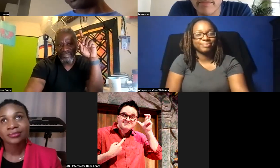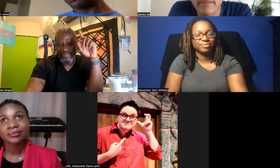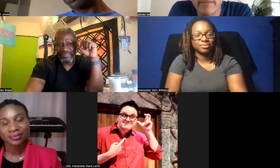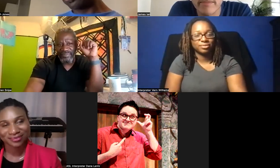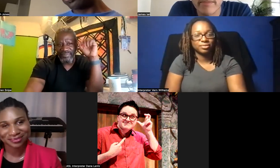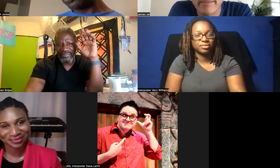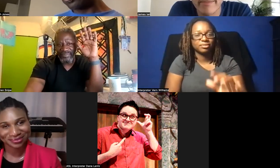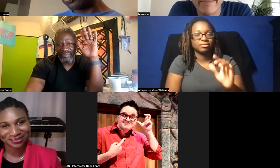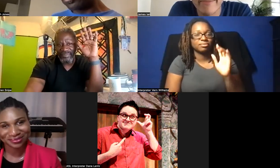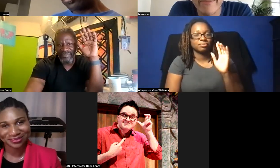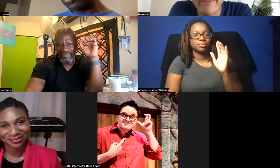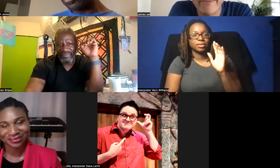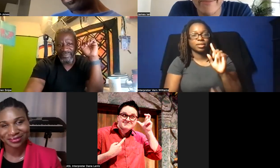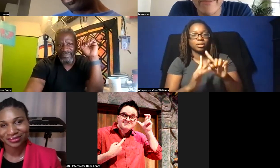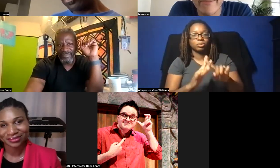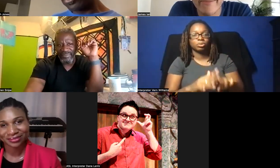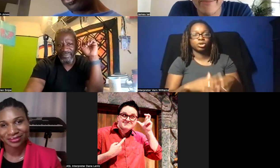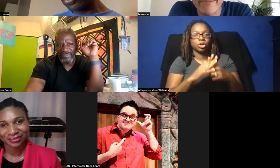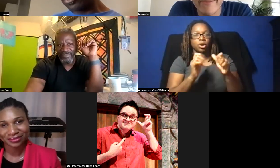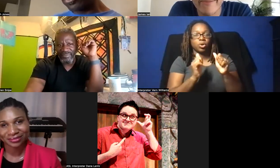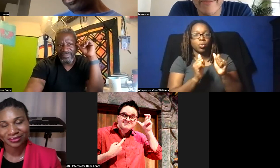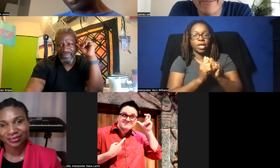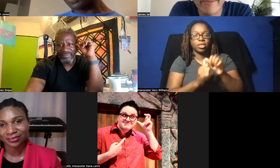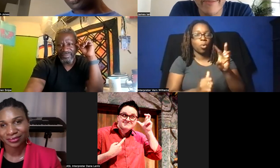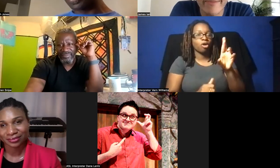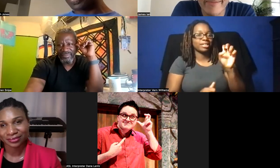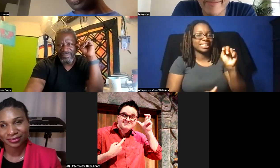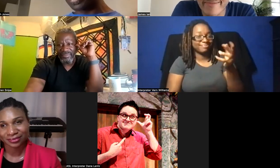And I will start in reverse this time with Warren.